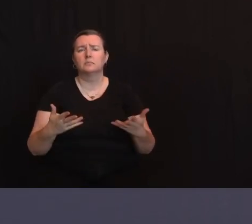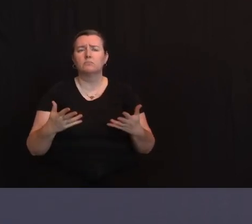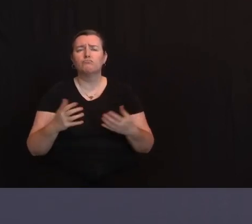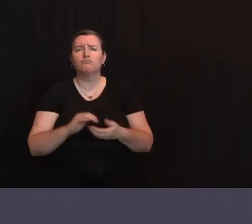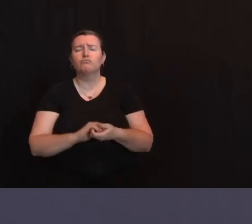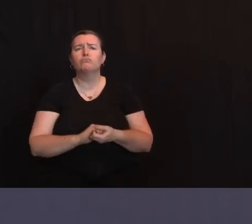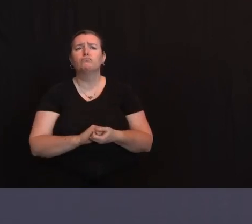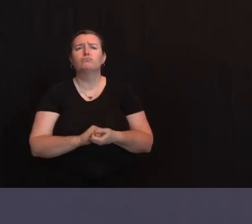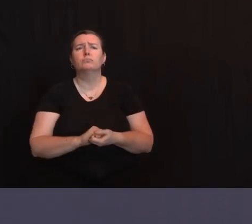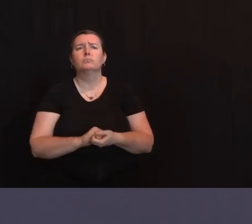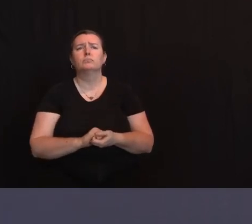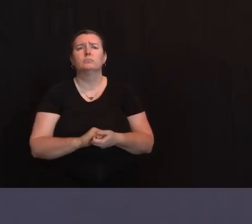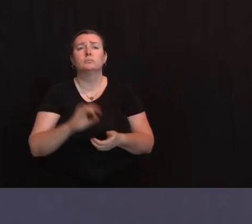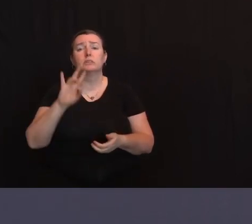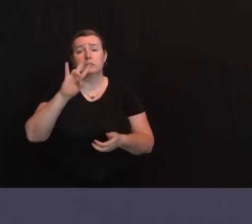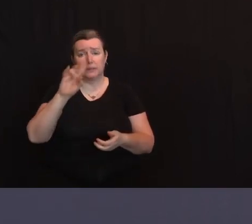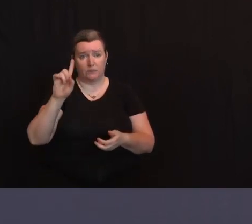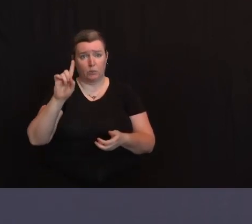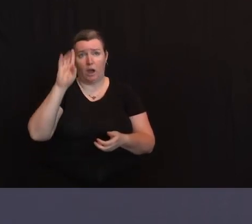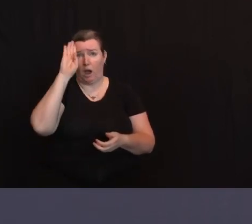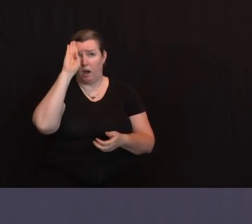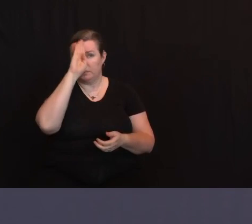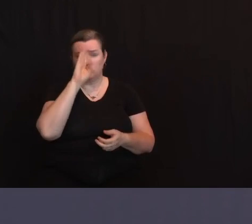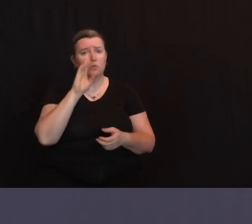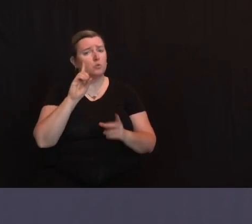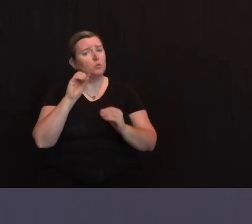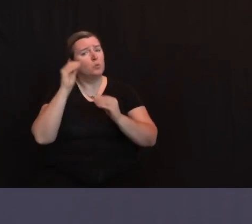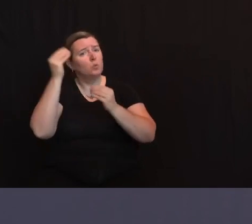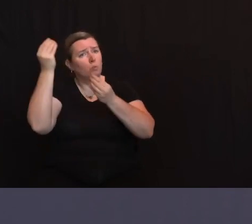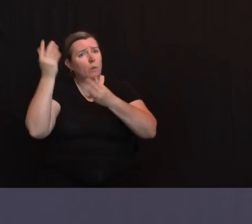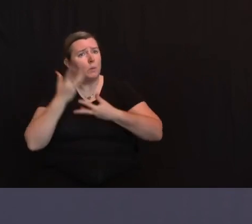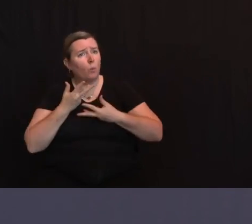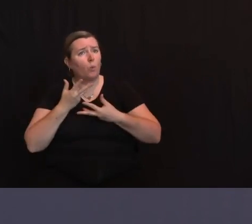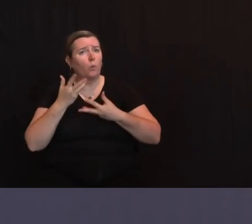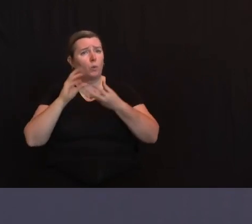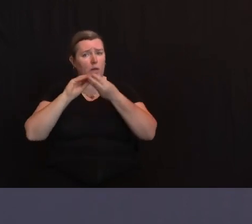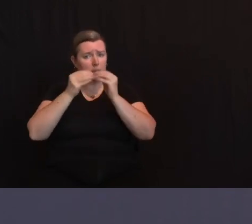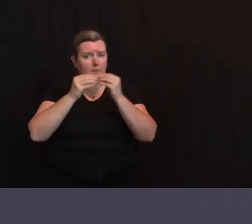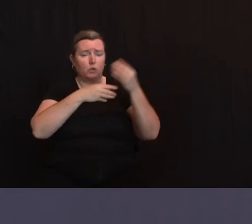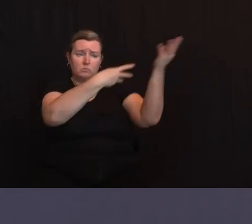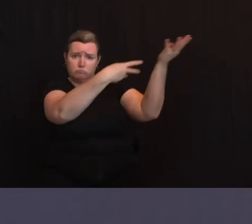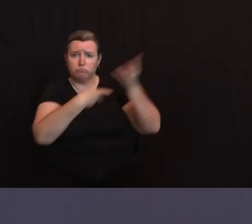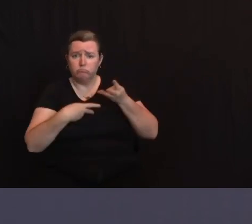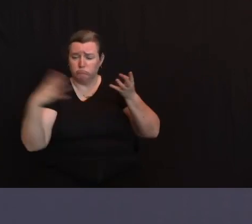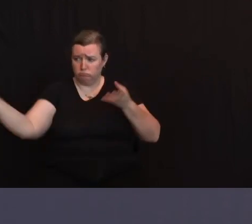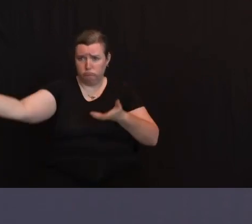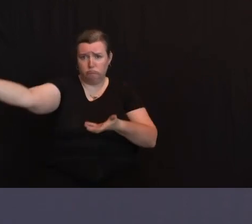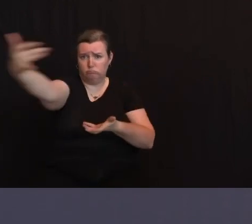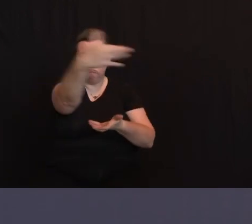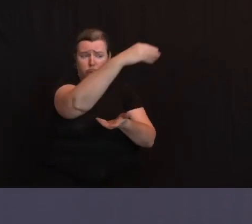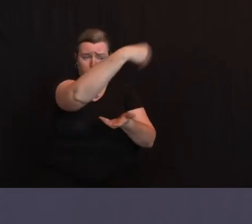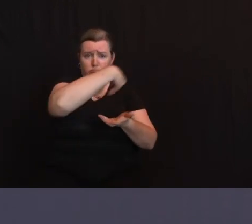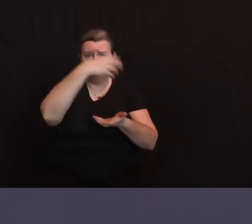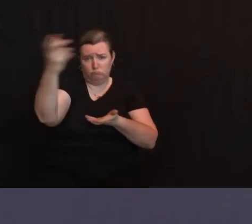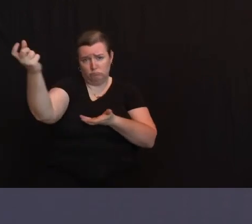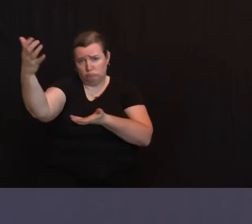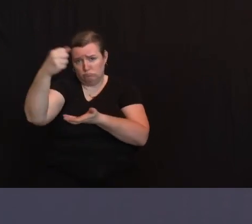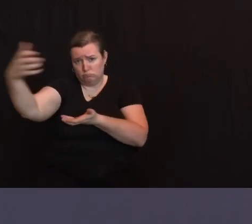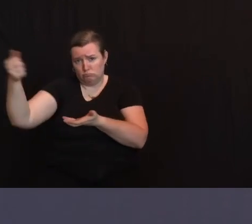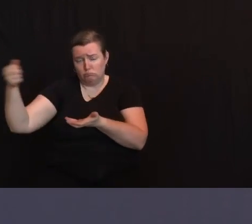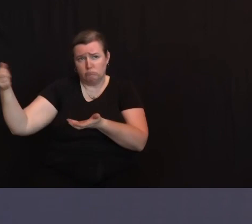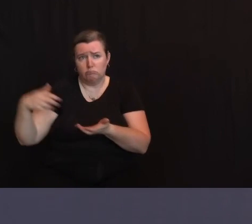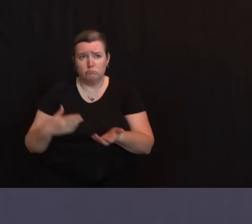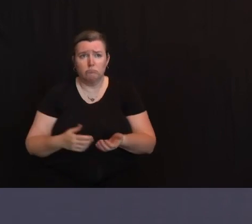71. But it is different. It's different. Judy, I'm showing